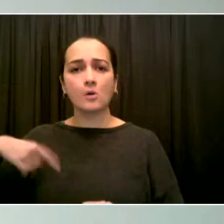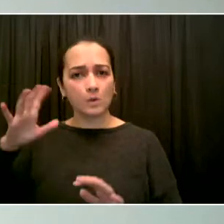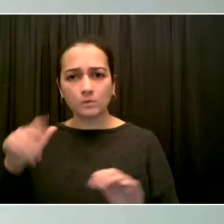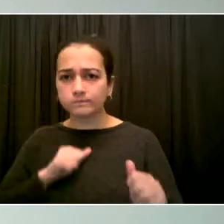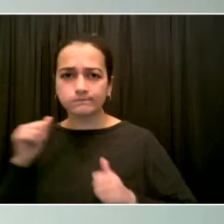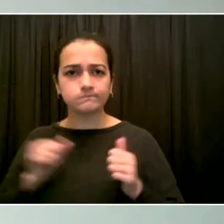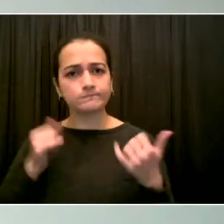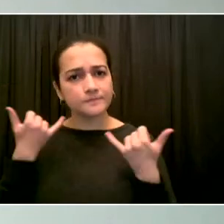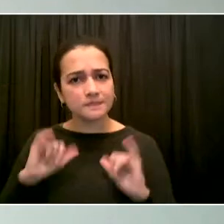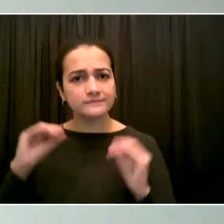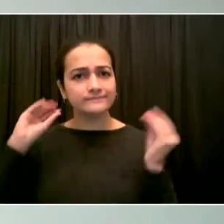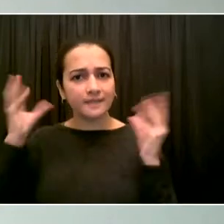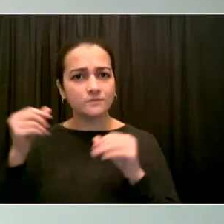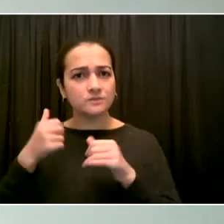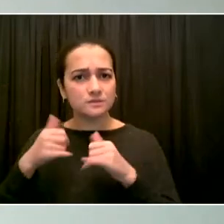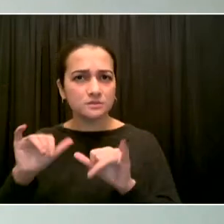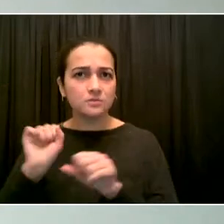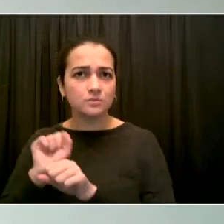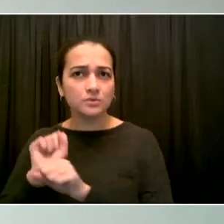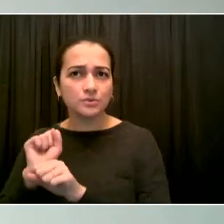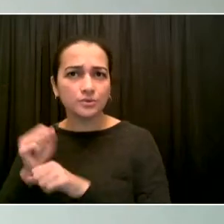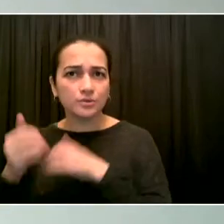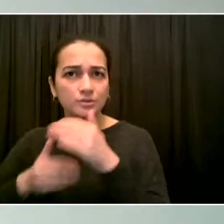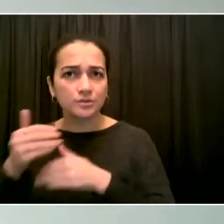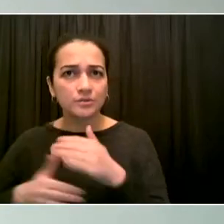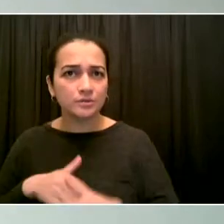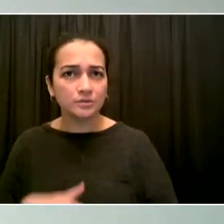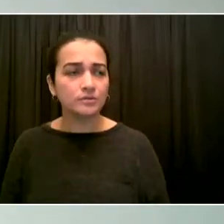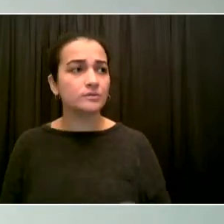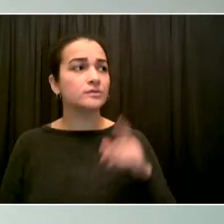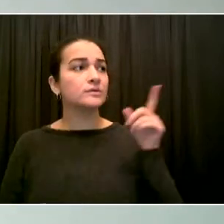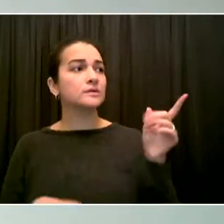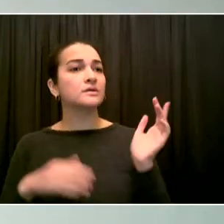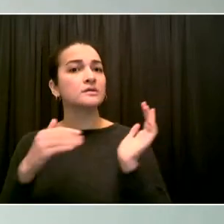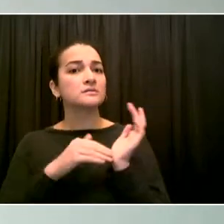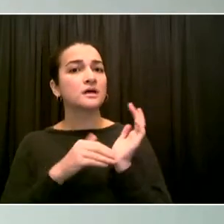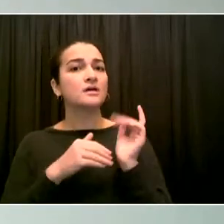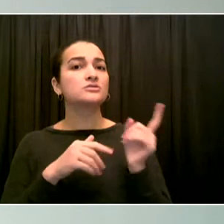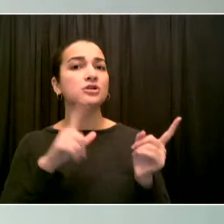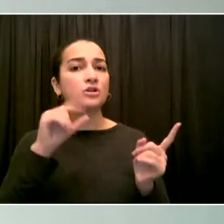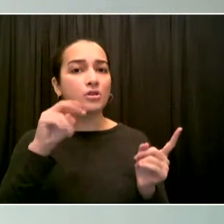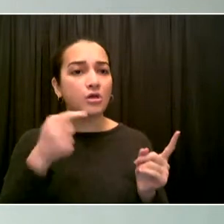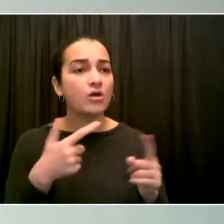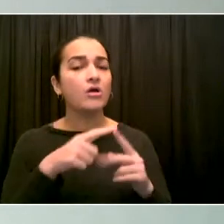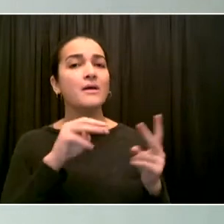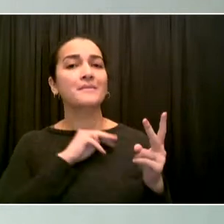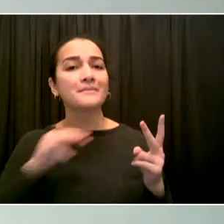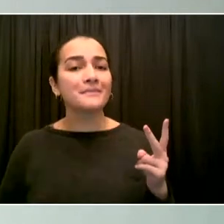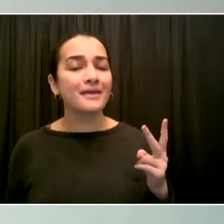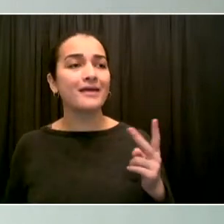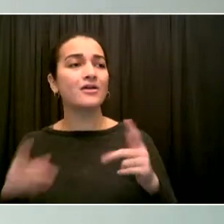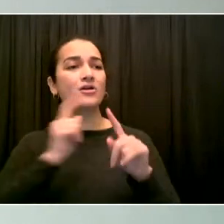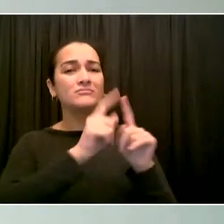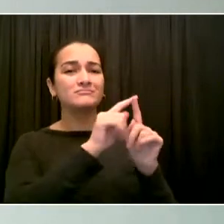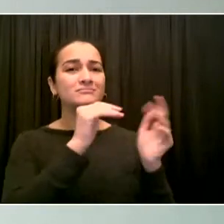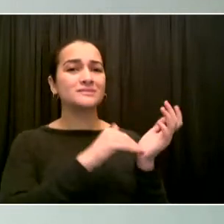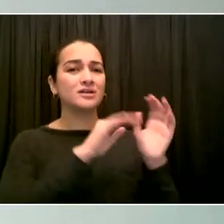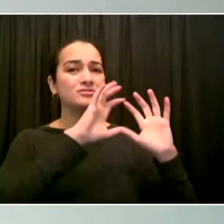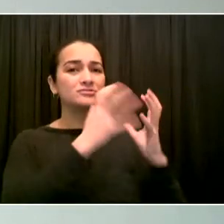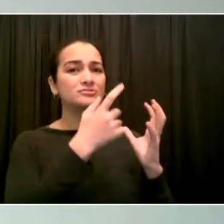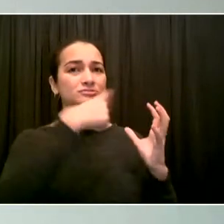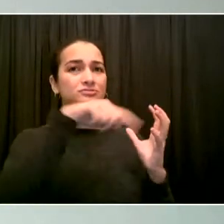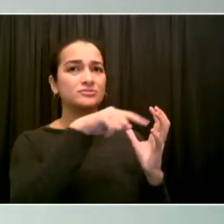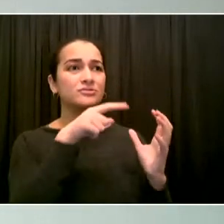test before we travel, to test before we gather. The FDA has approved vaccines for children ages 5 to